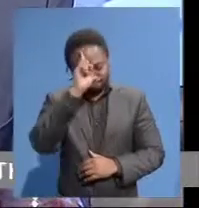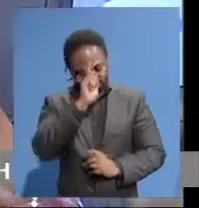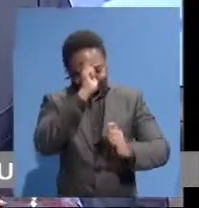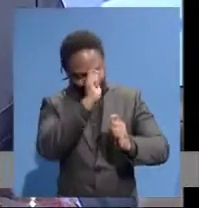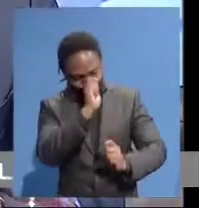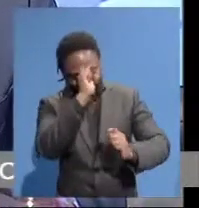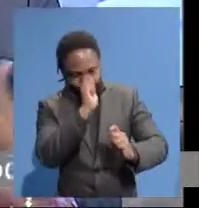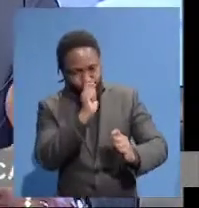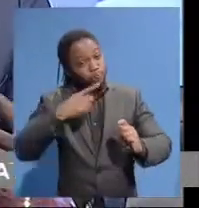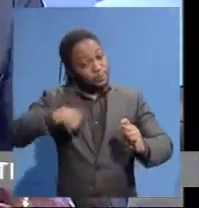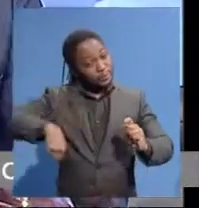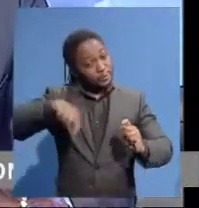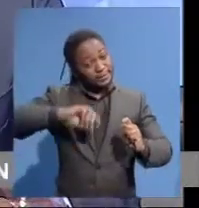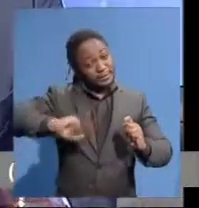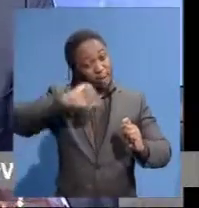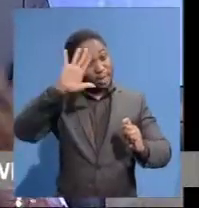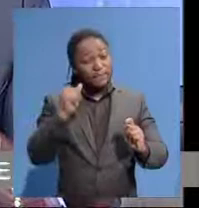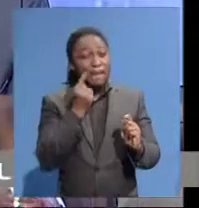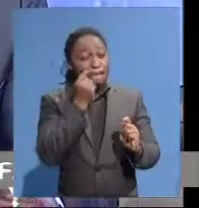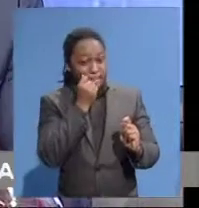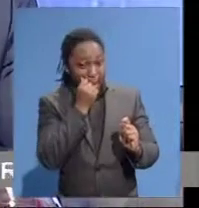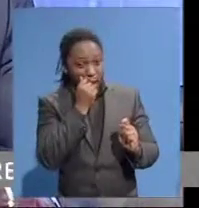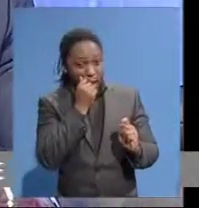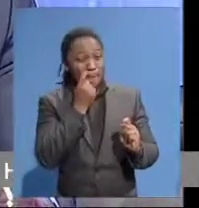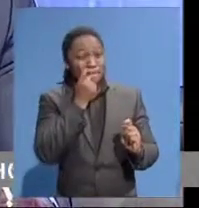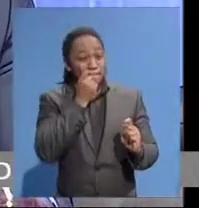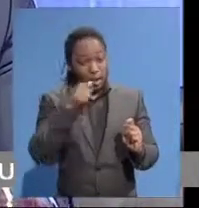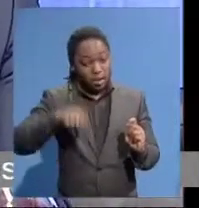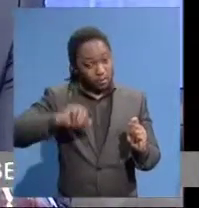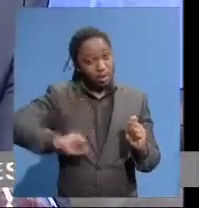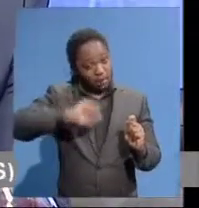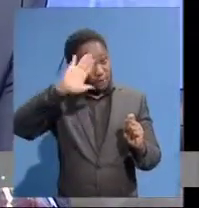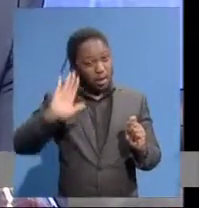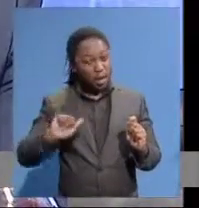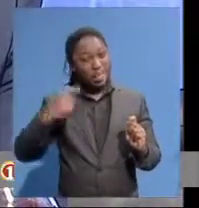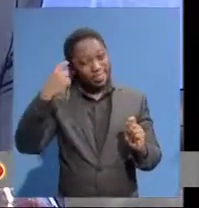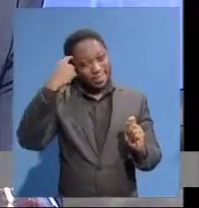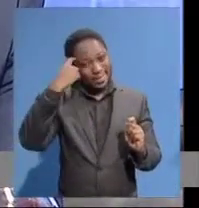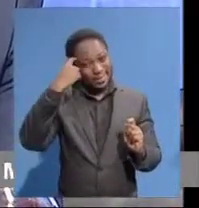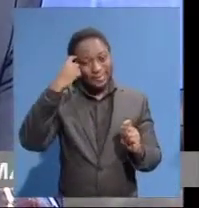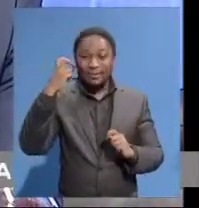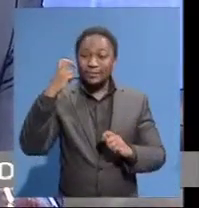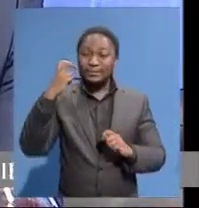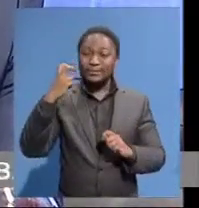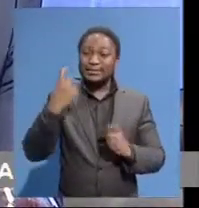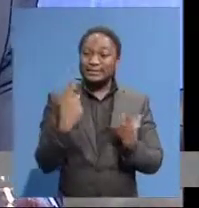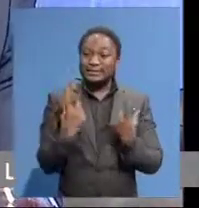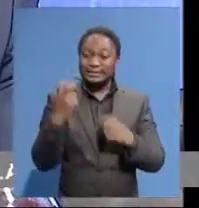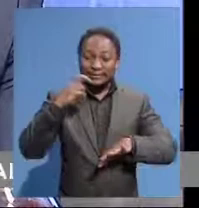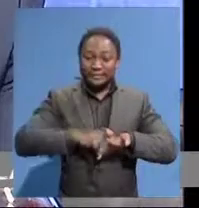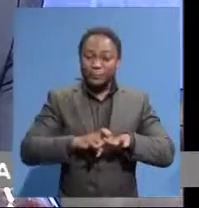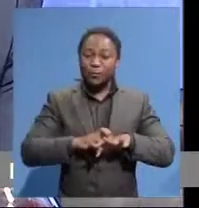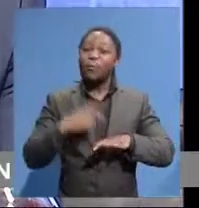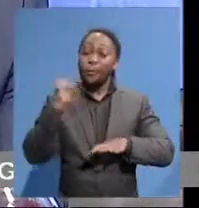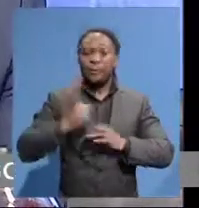Mandela. Us as South African men, not even South African men, as men, generally, I think we have to really, pull up our